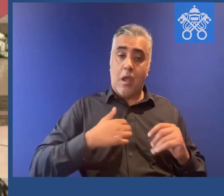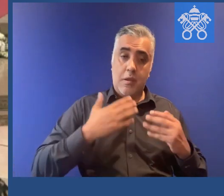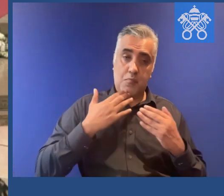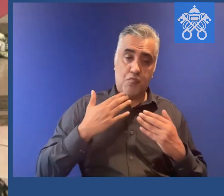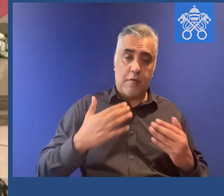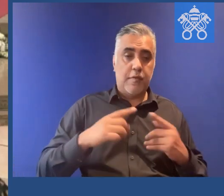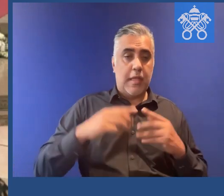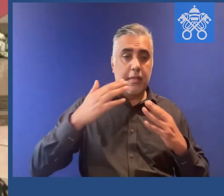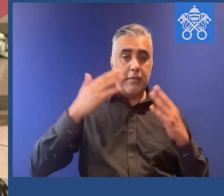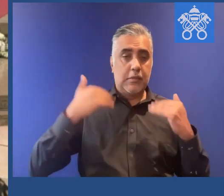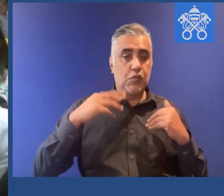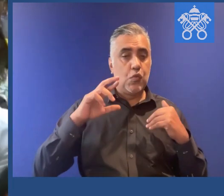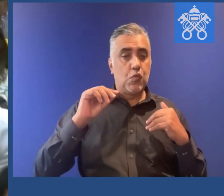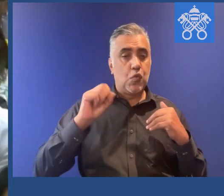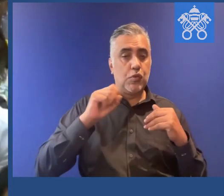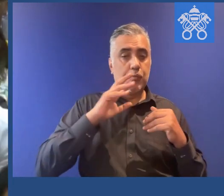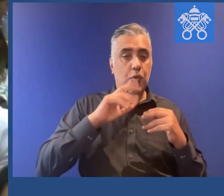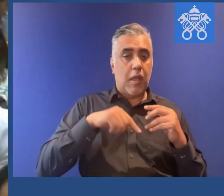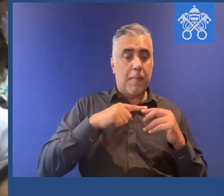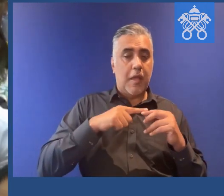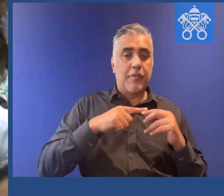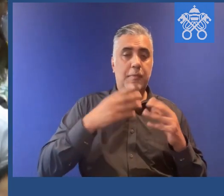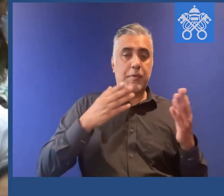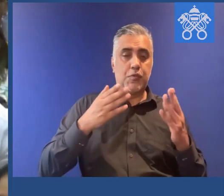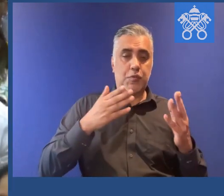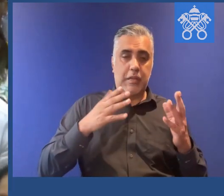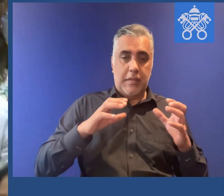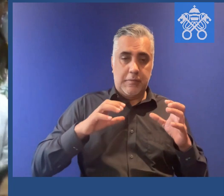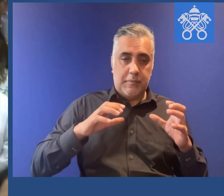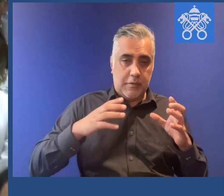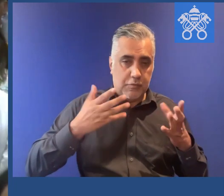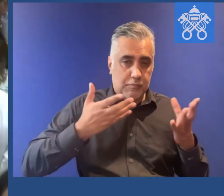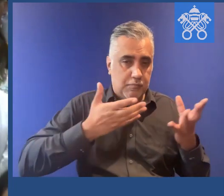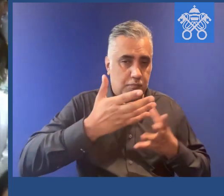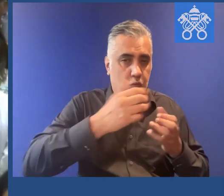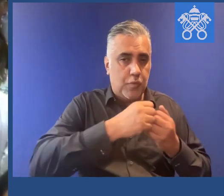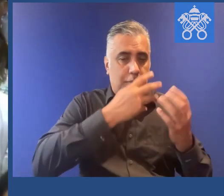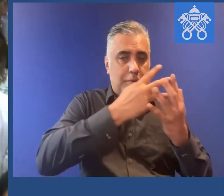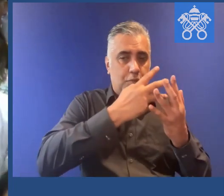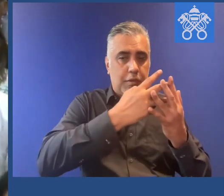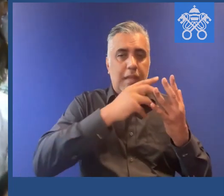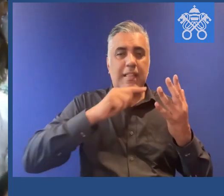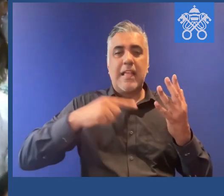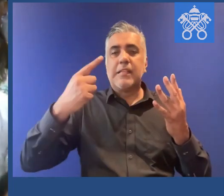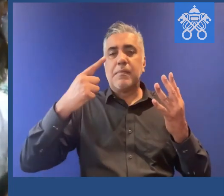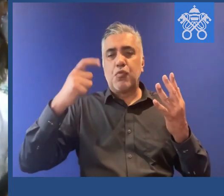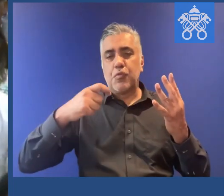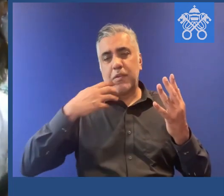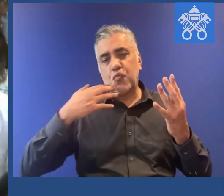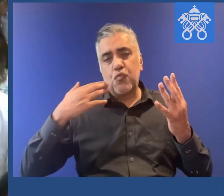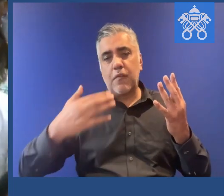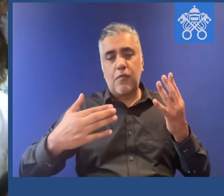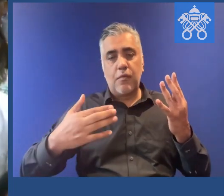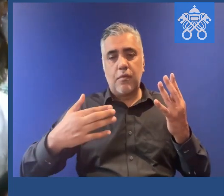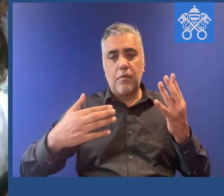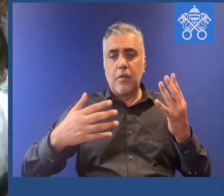that Sister Rose spoke of the ministry carried out for those in prison. This is something for which we should be grateful.